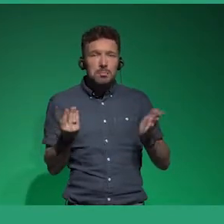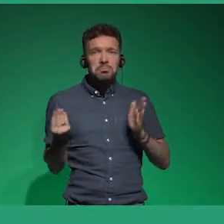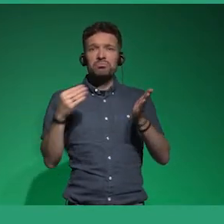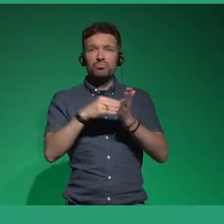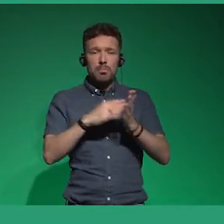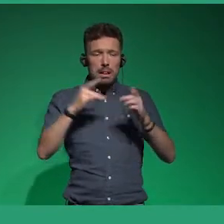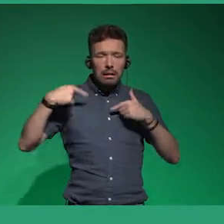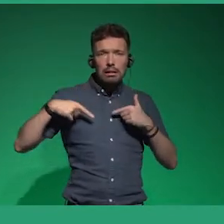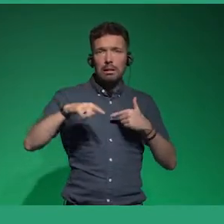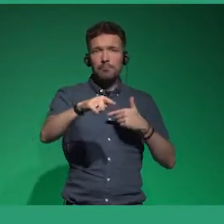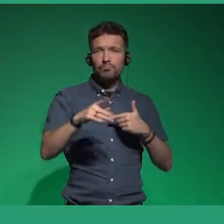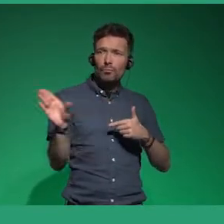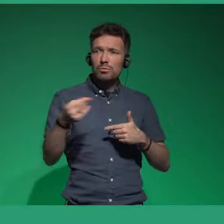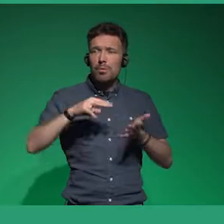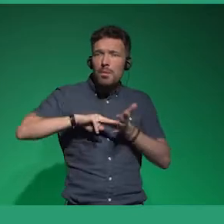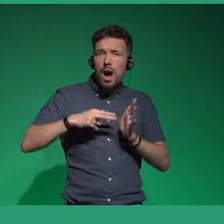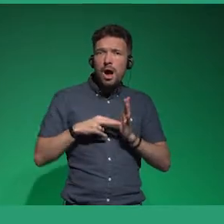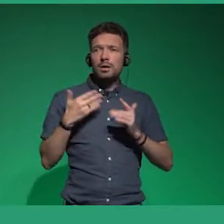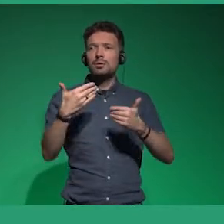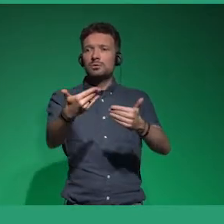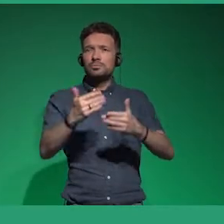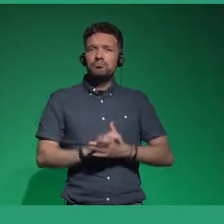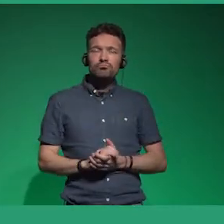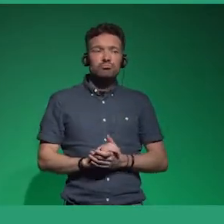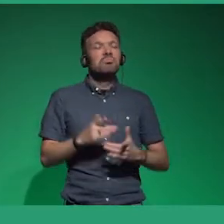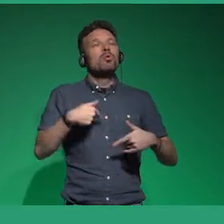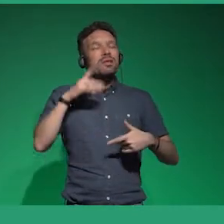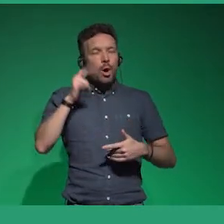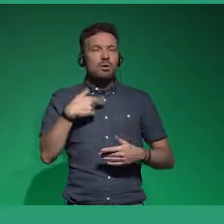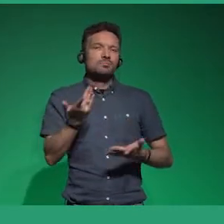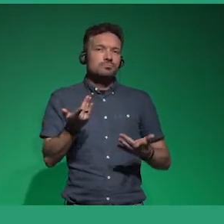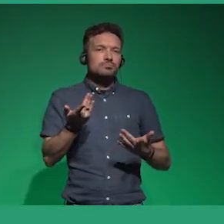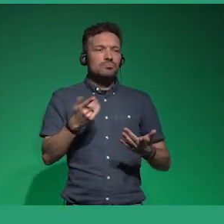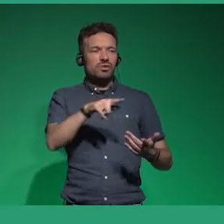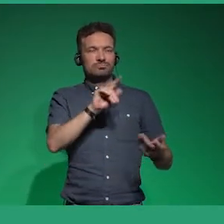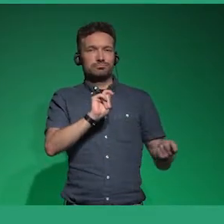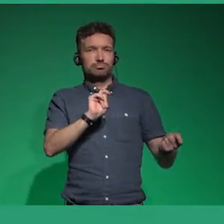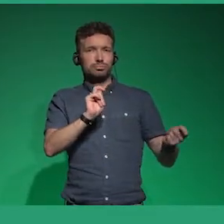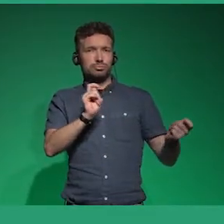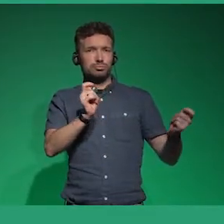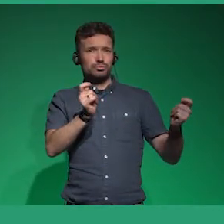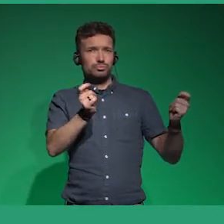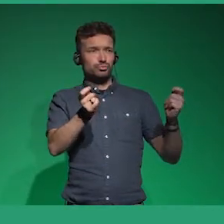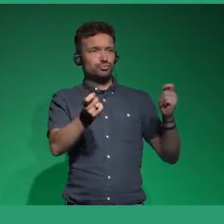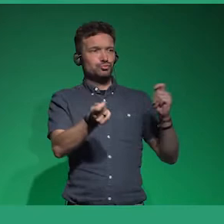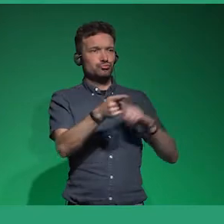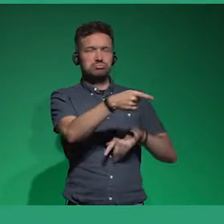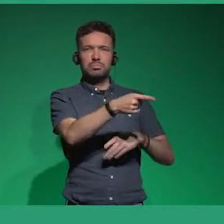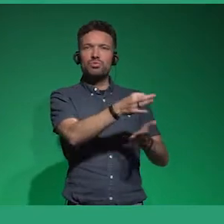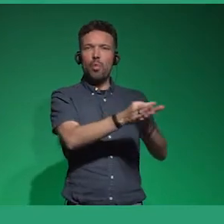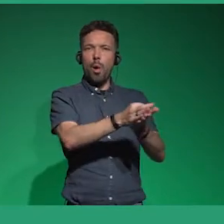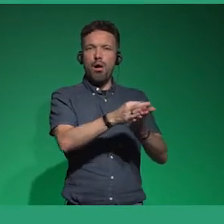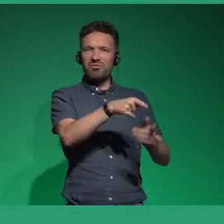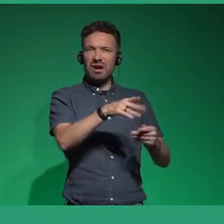process of this sustainable village transformation, activate different groups, different actors, bring them together, share